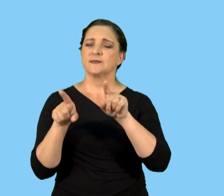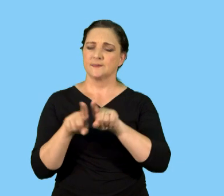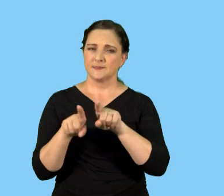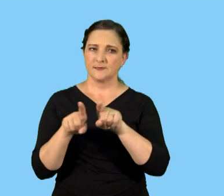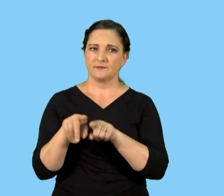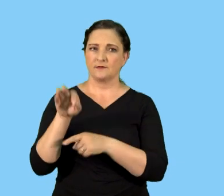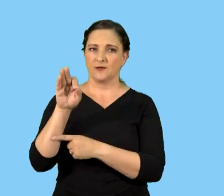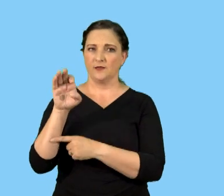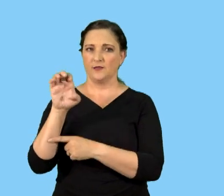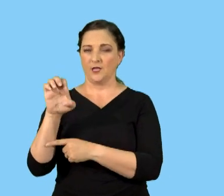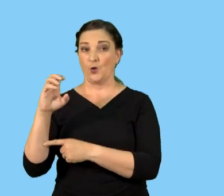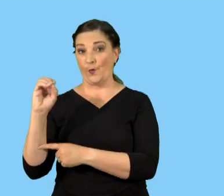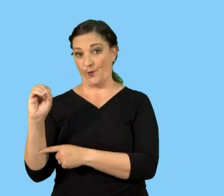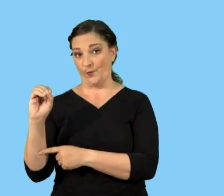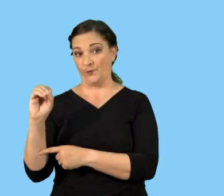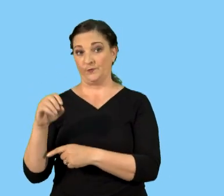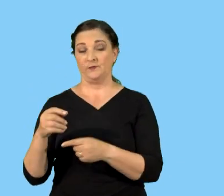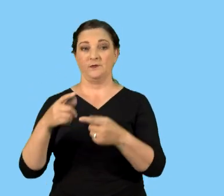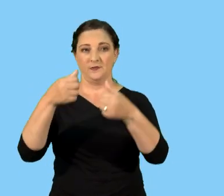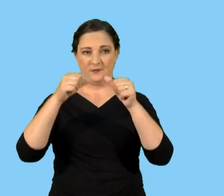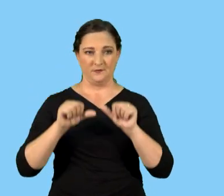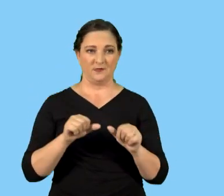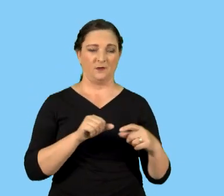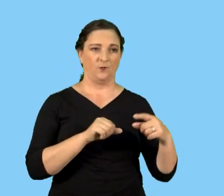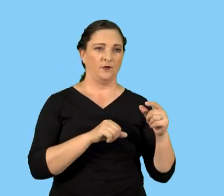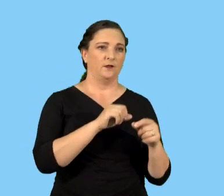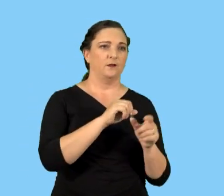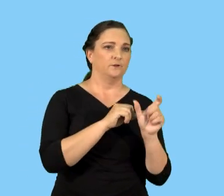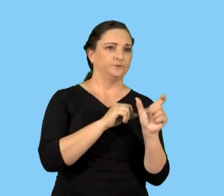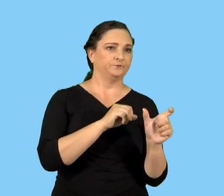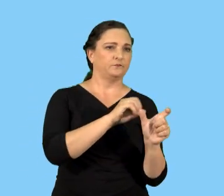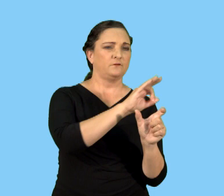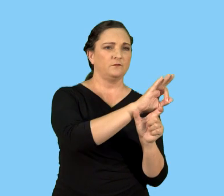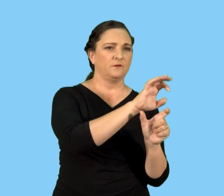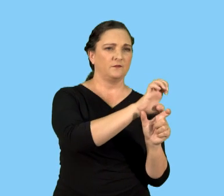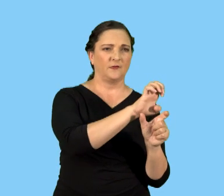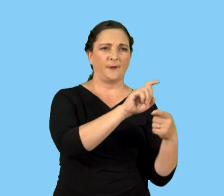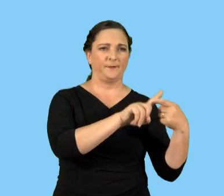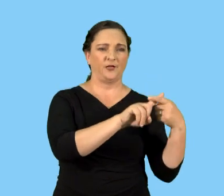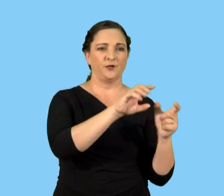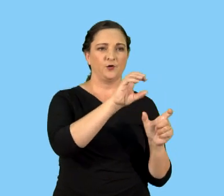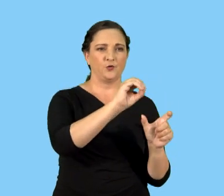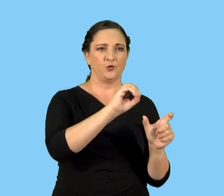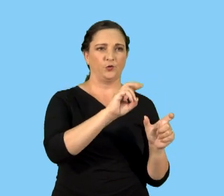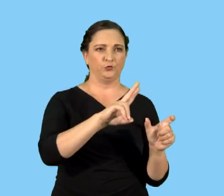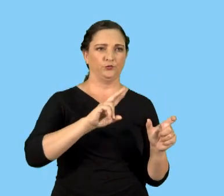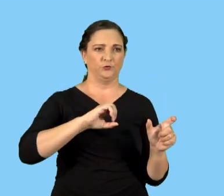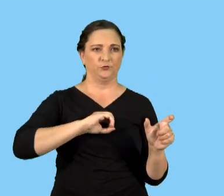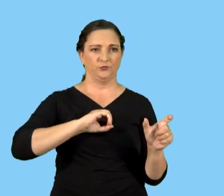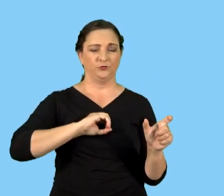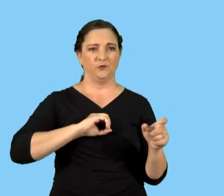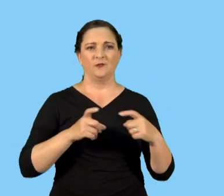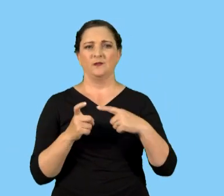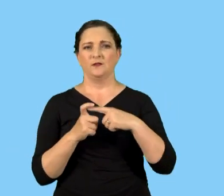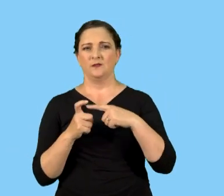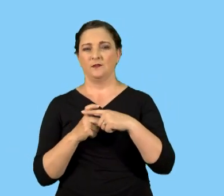still the same reactants, FeO2, but the products, they are different. How is it that how is it possible that